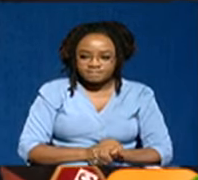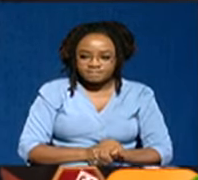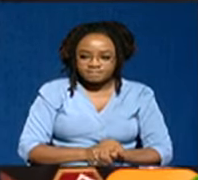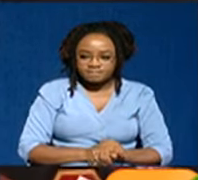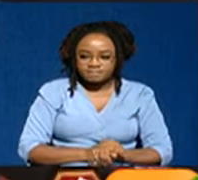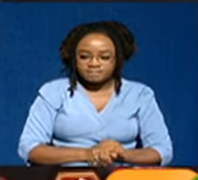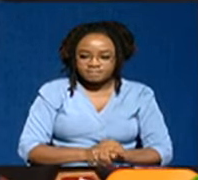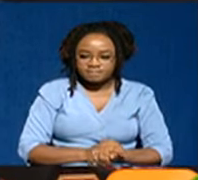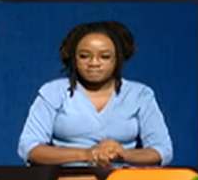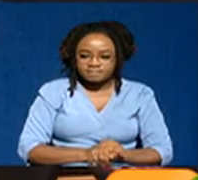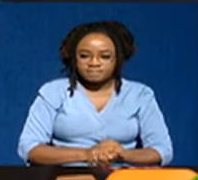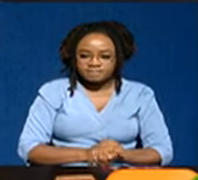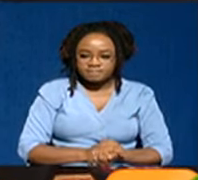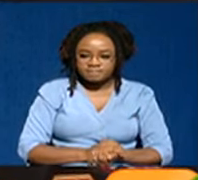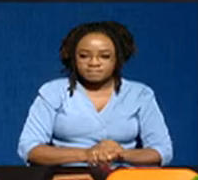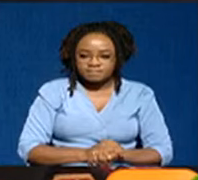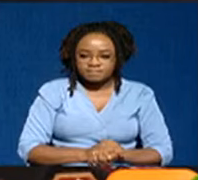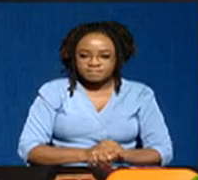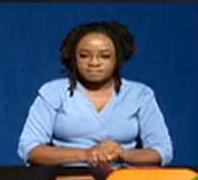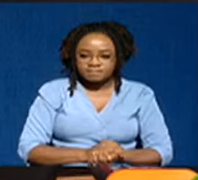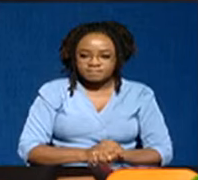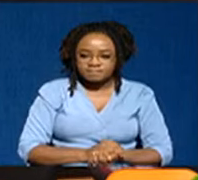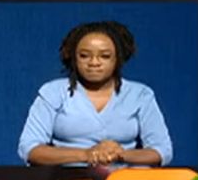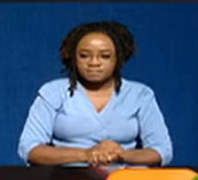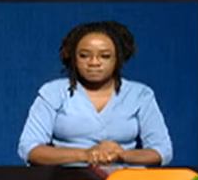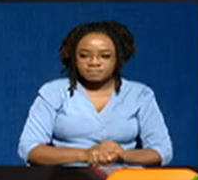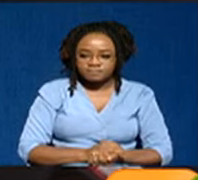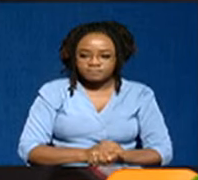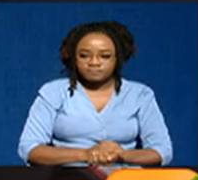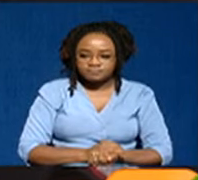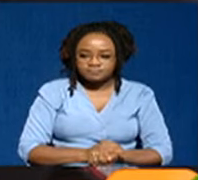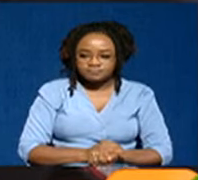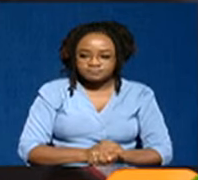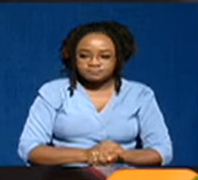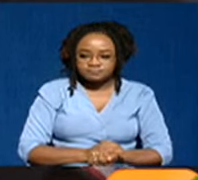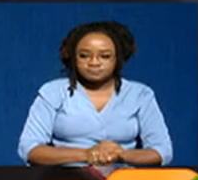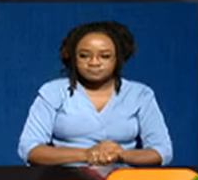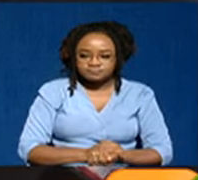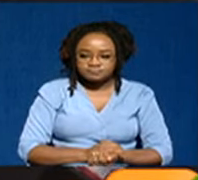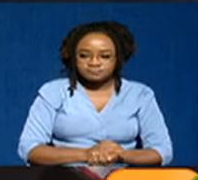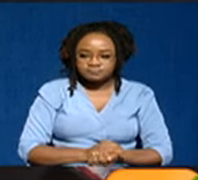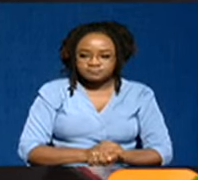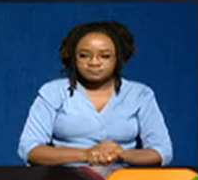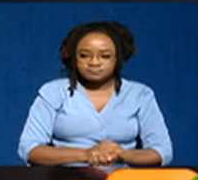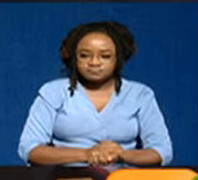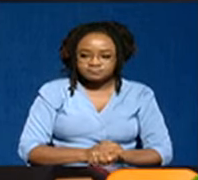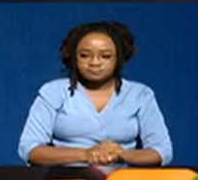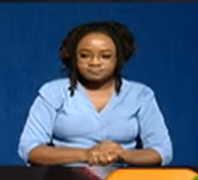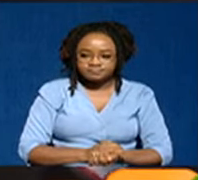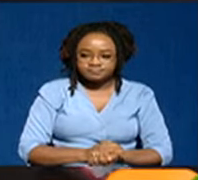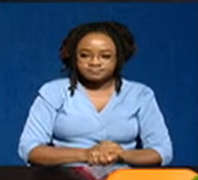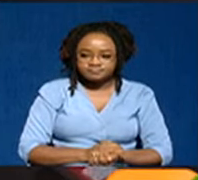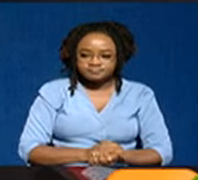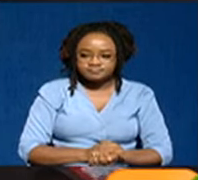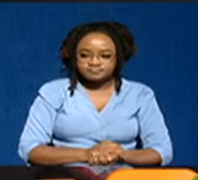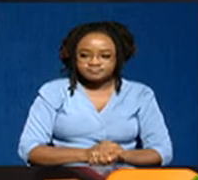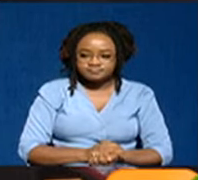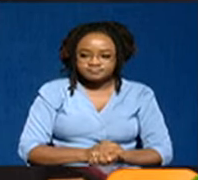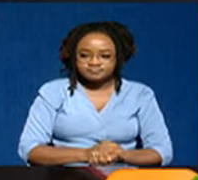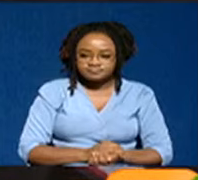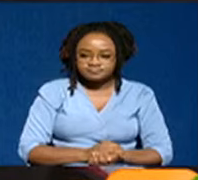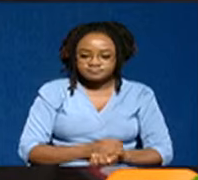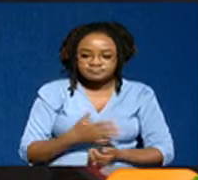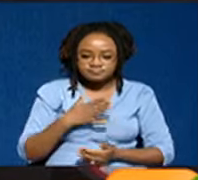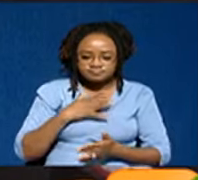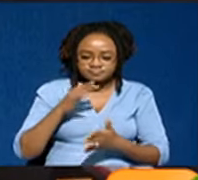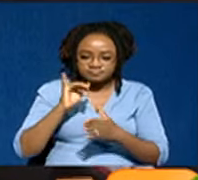once all the interns constituted, all the interns to be still called interns, and they want to be